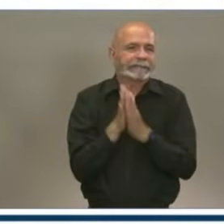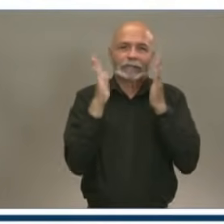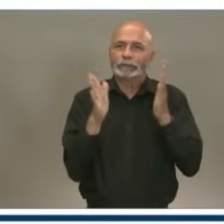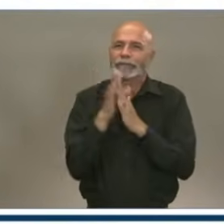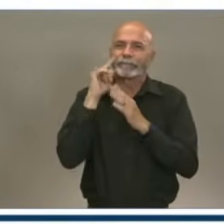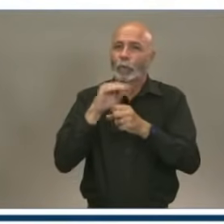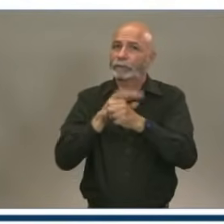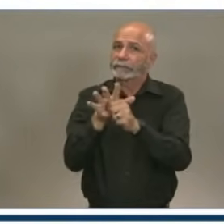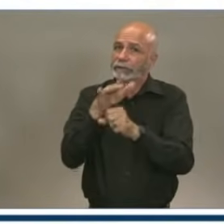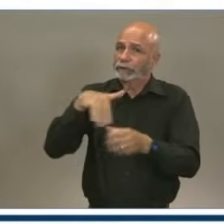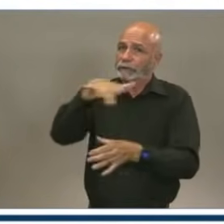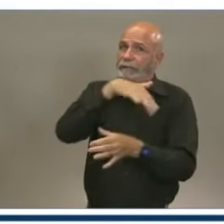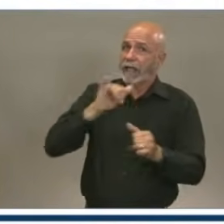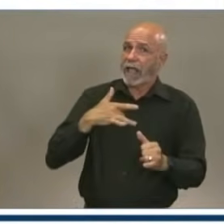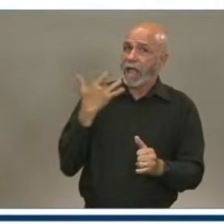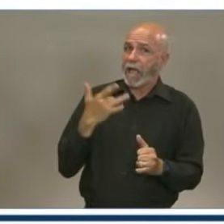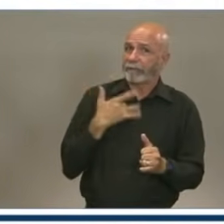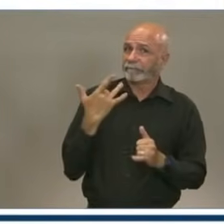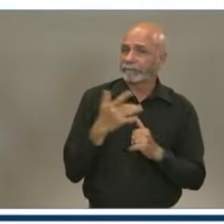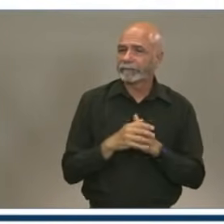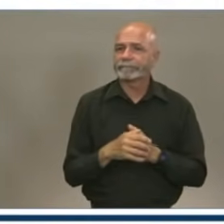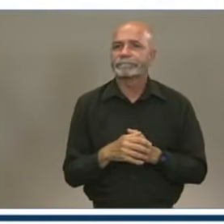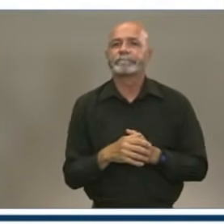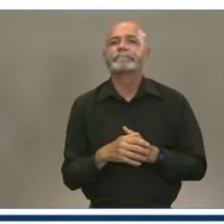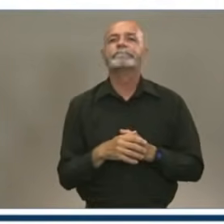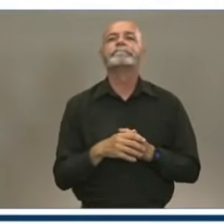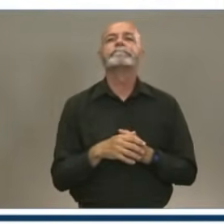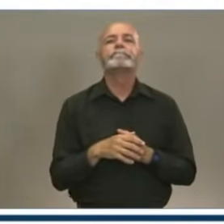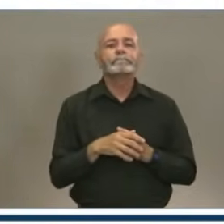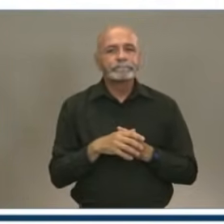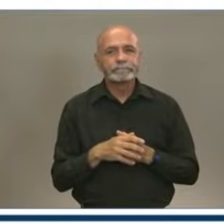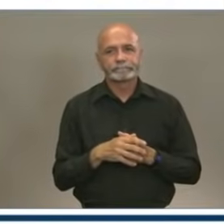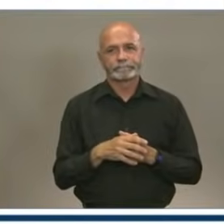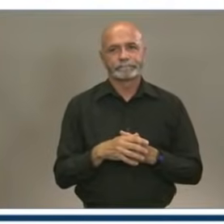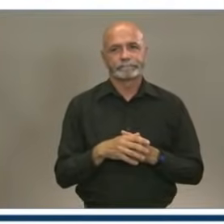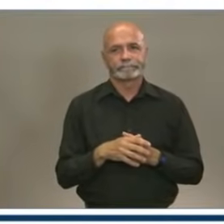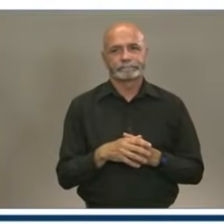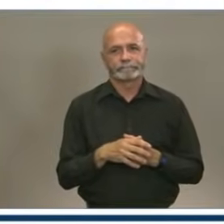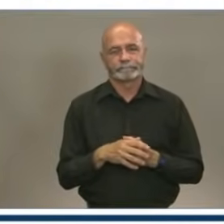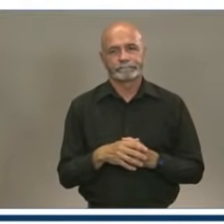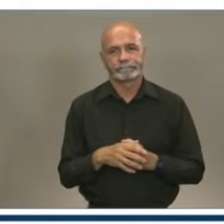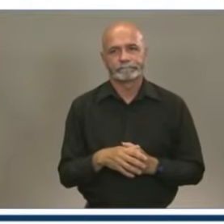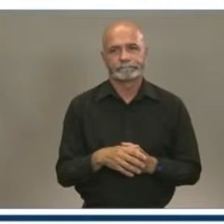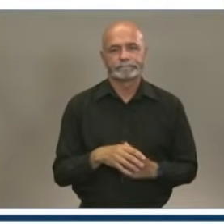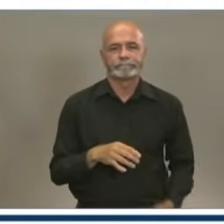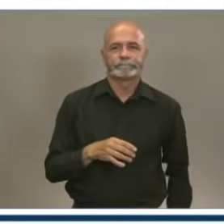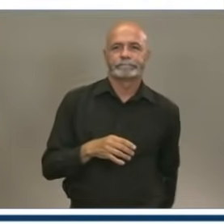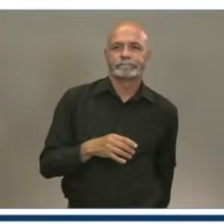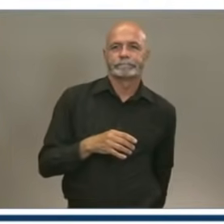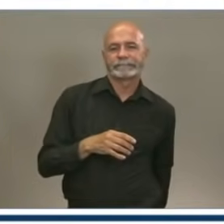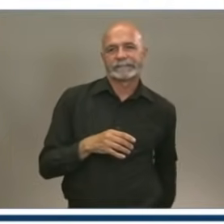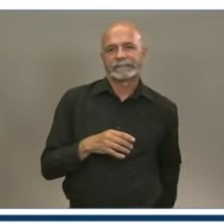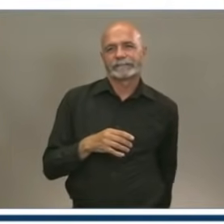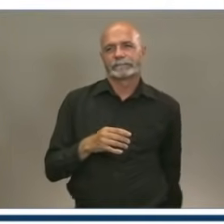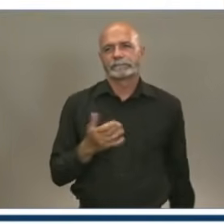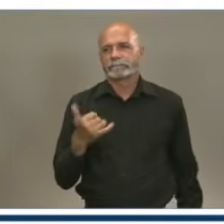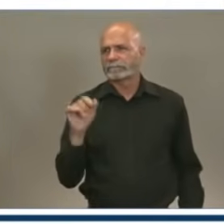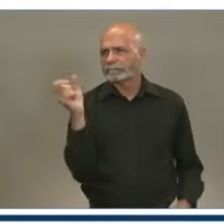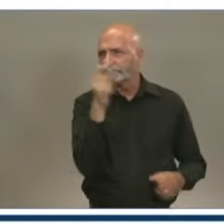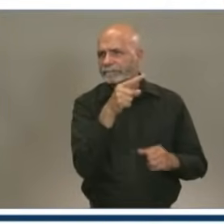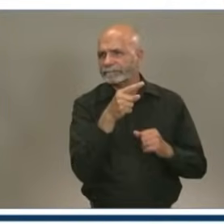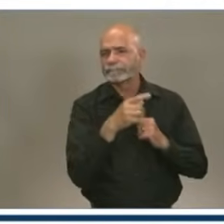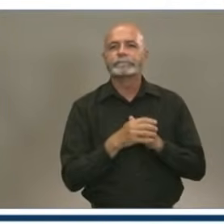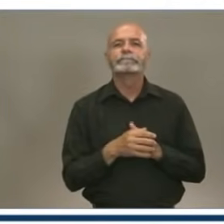Stephen. And just wondering, do you think the odds look good for perhaps entering phase